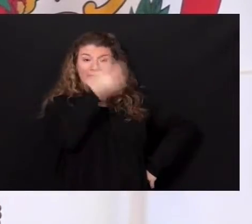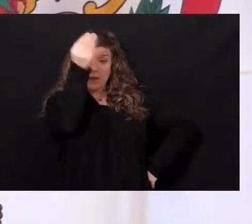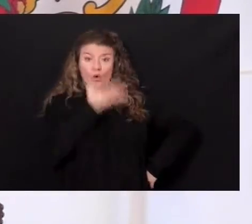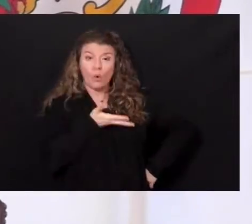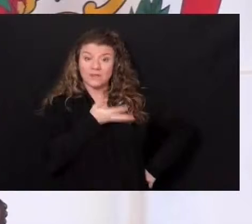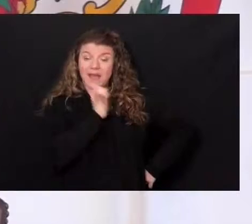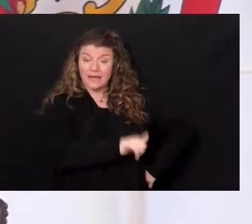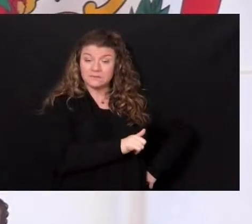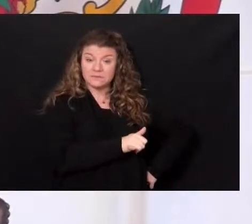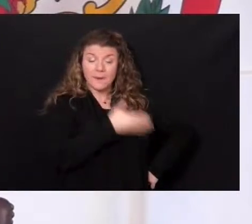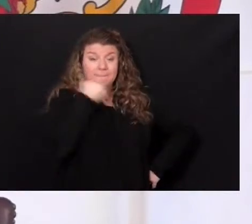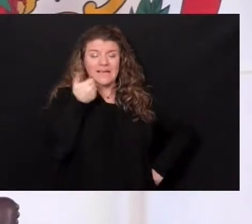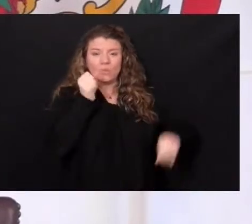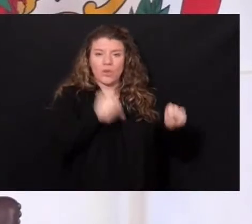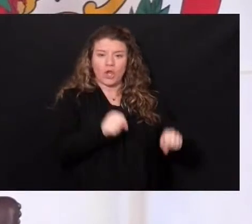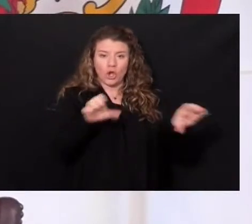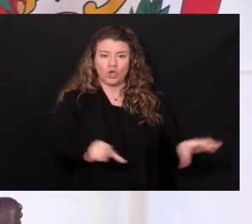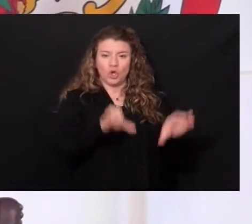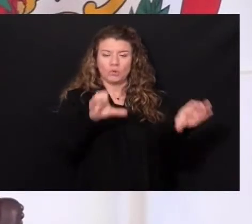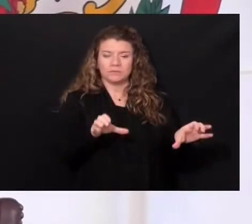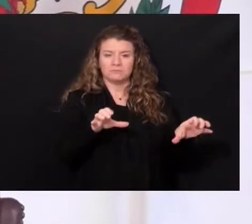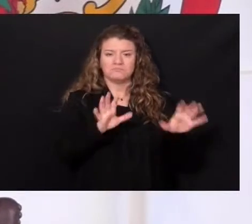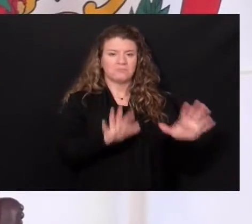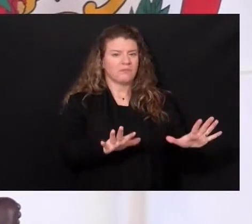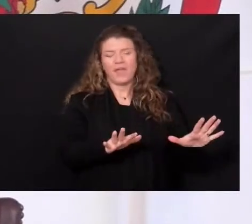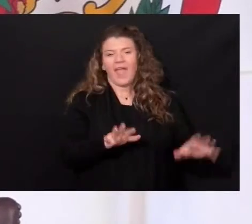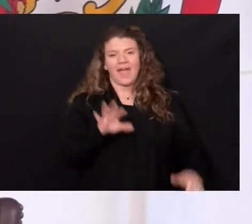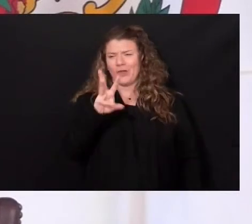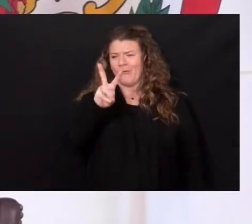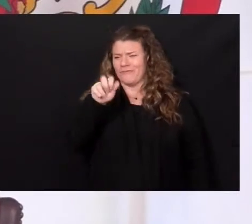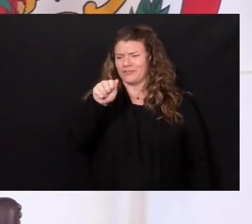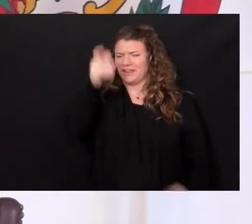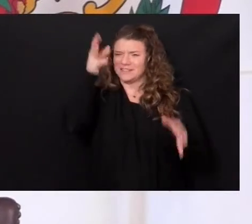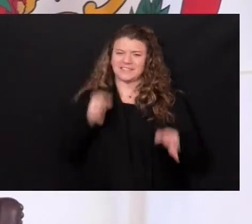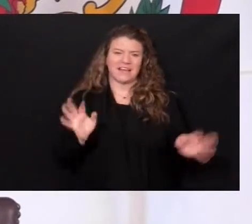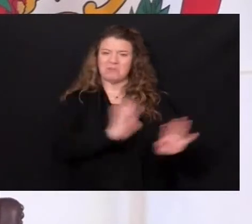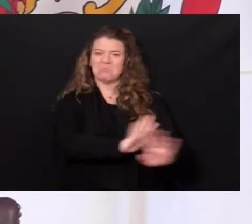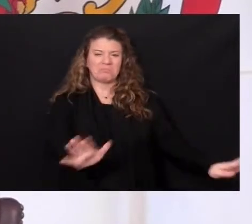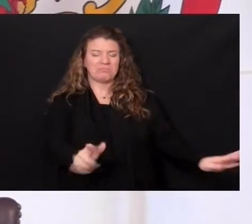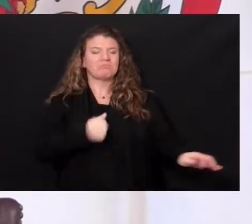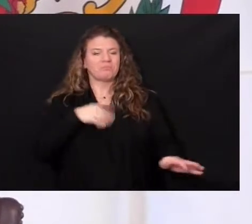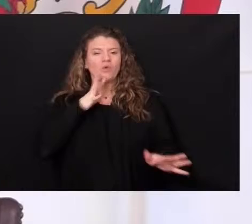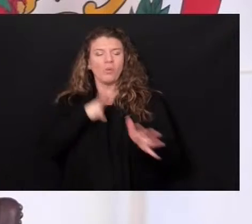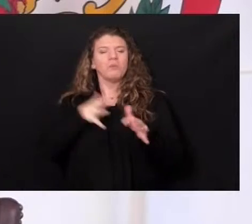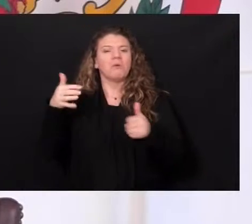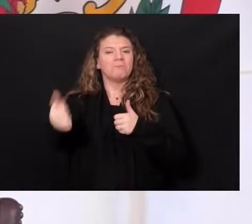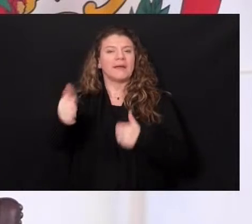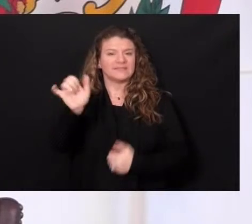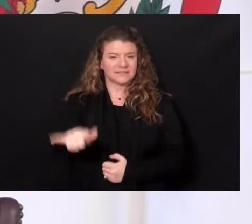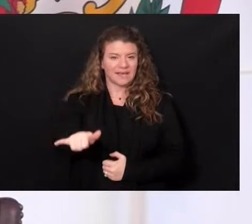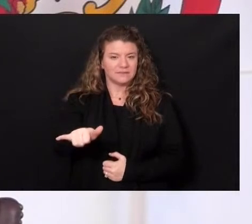could do. And that's where West Virginia started to race to the front like we've done over and over.